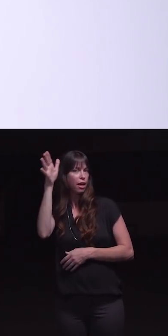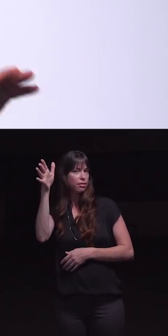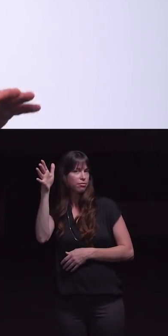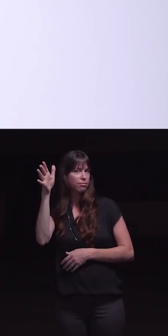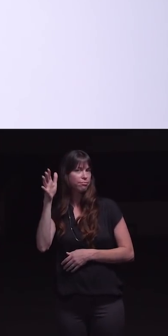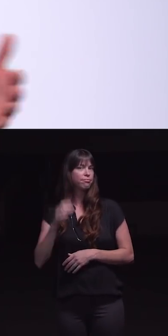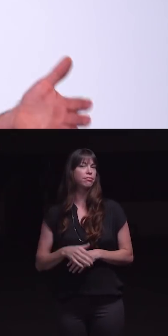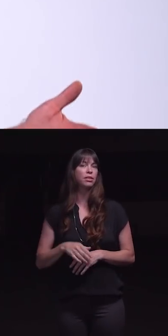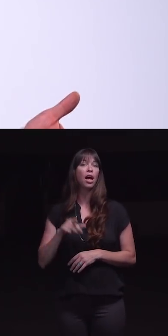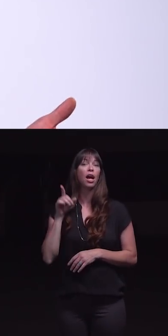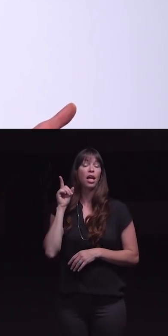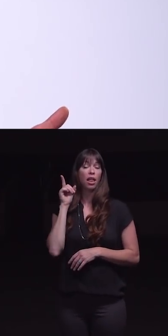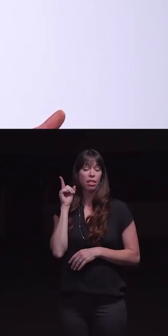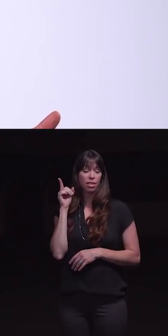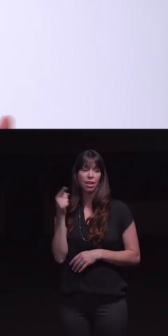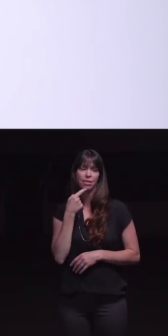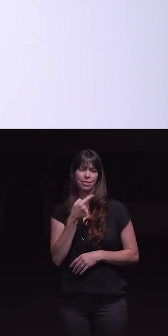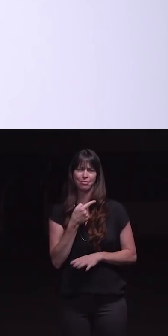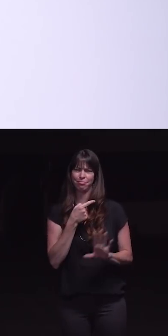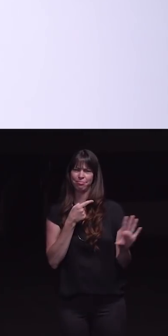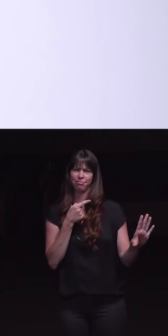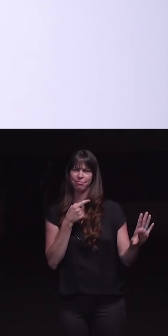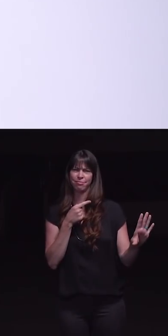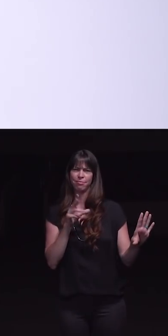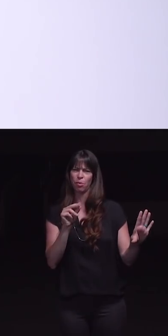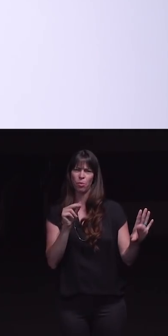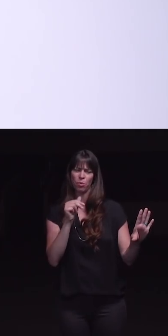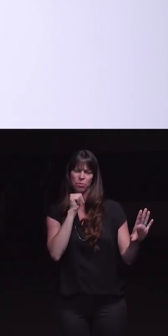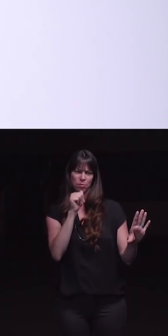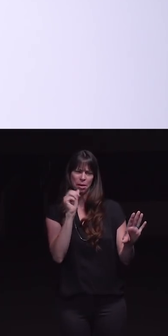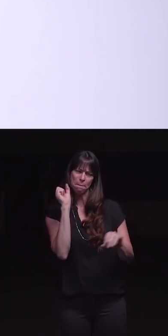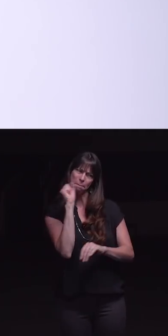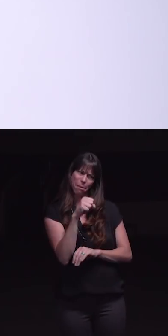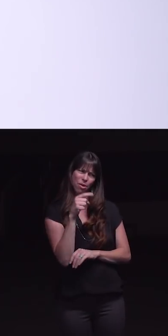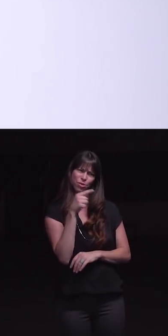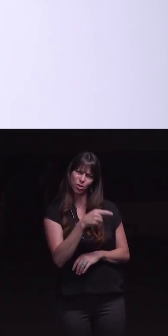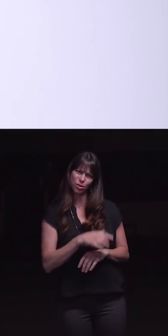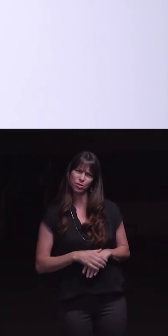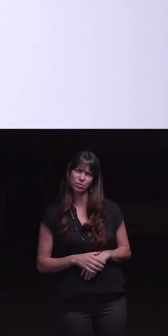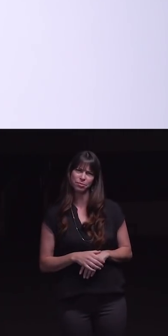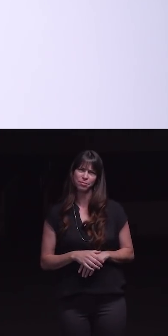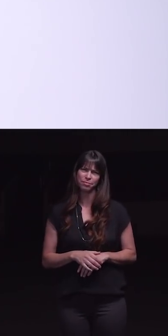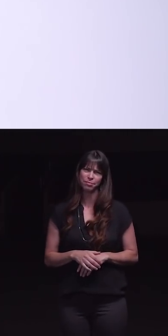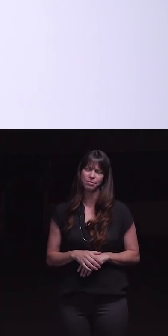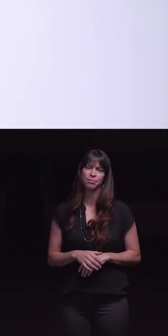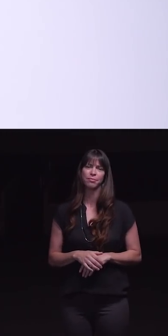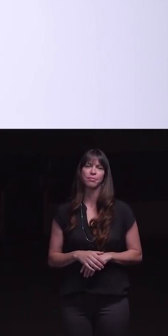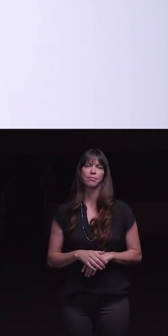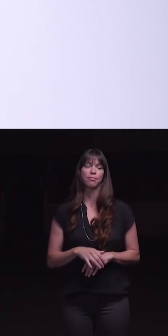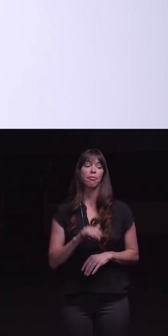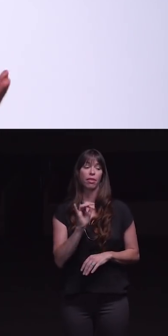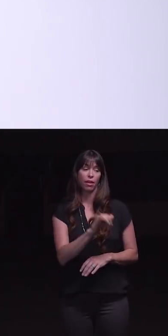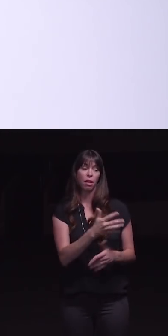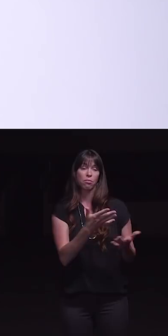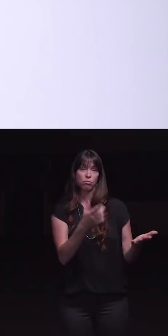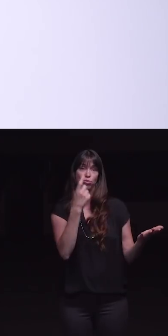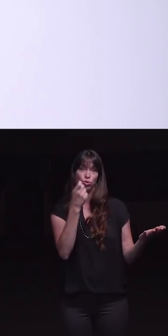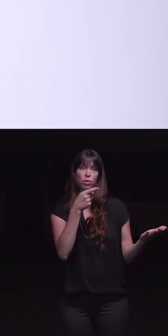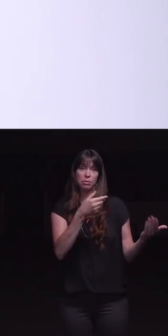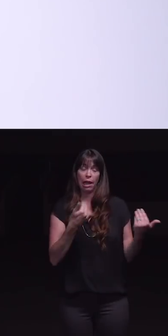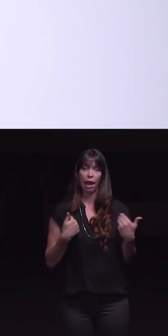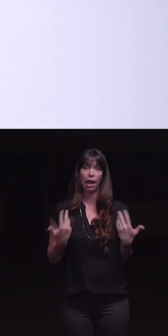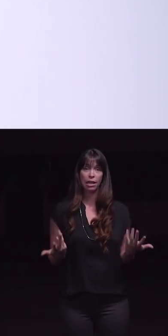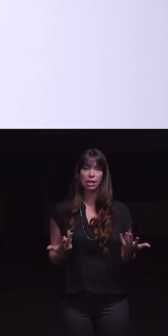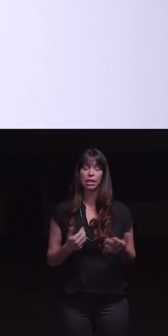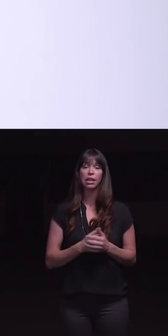even mom and dad, though they played favorites with Joseph, said, that's a little too far. You just back up that truck. But that was the dream that Joseph